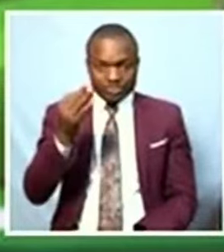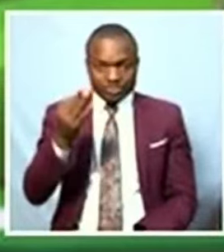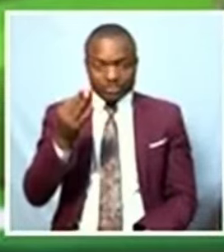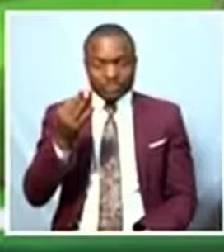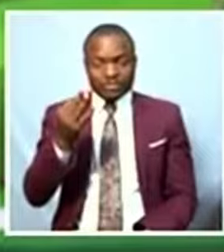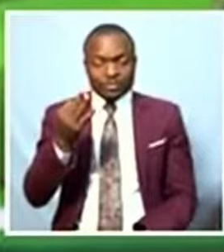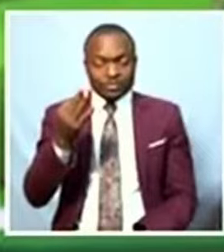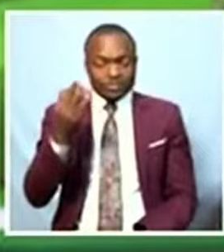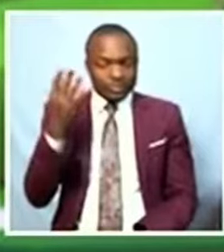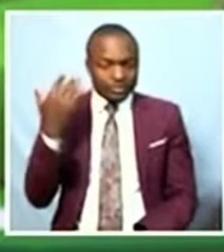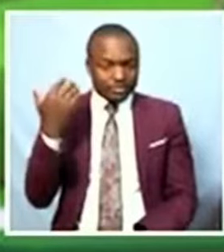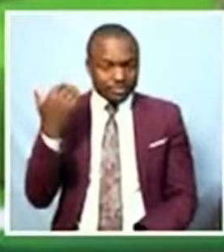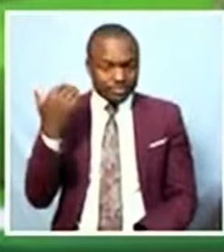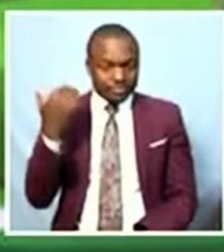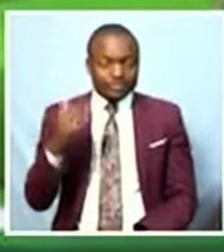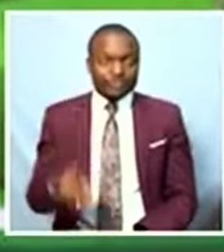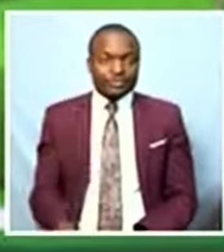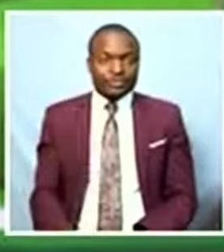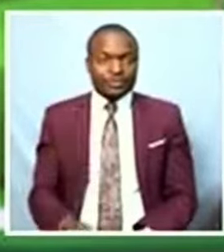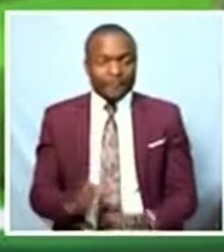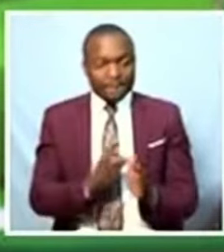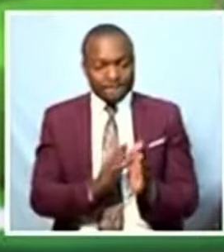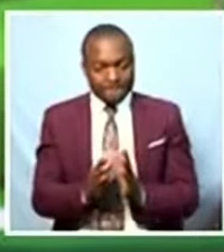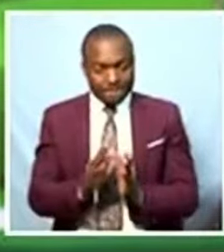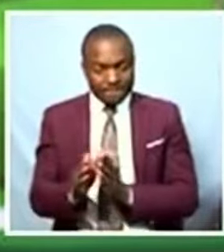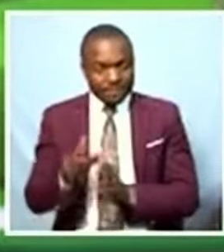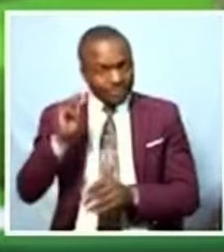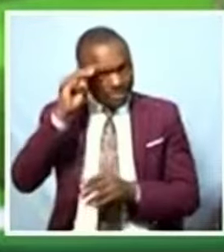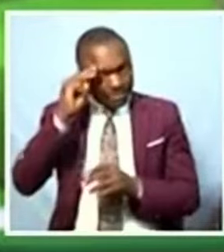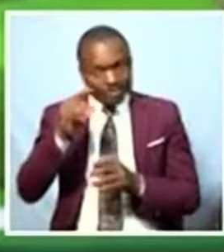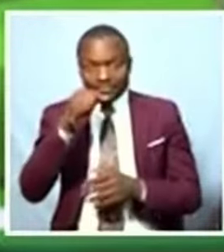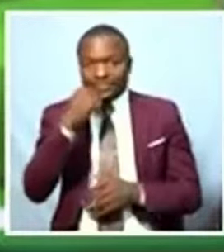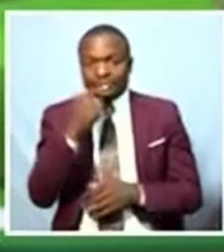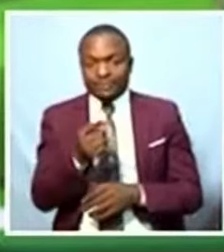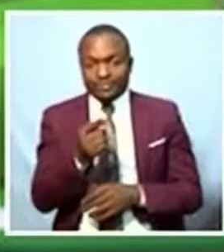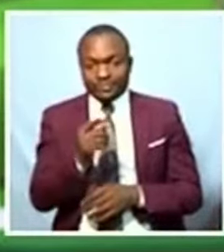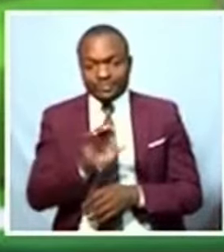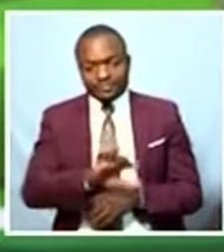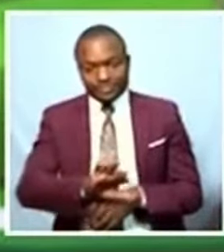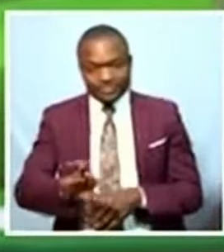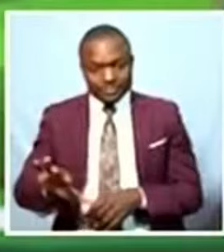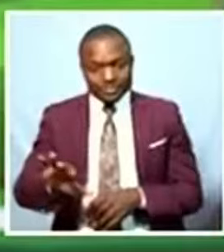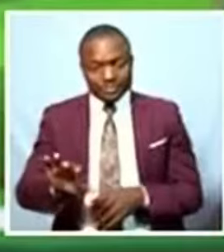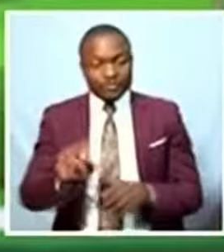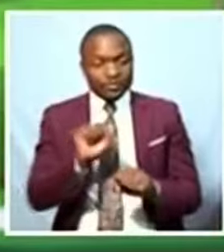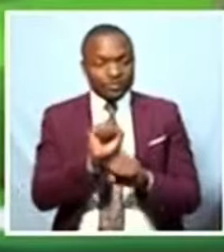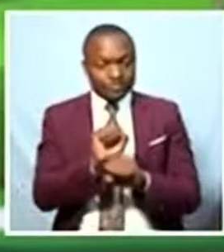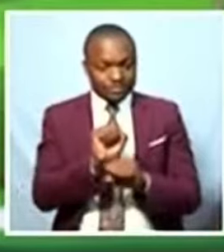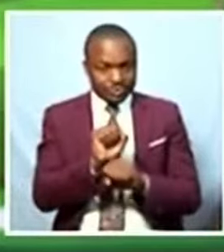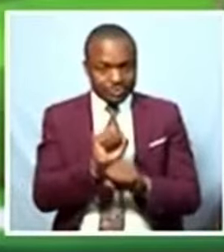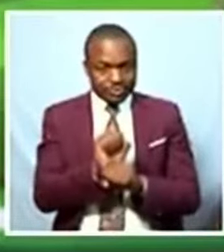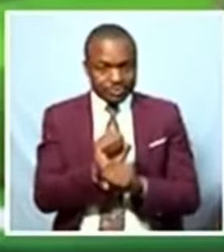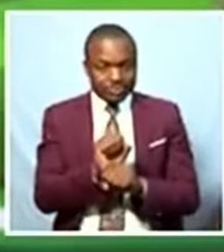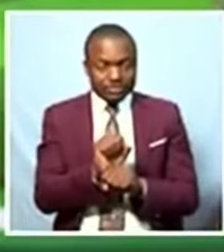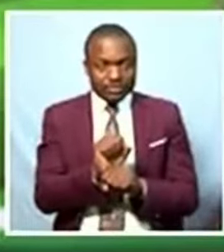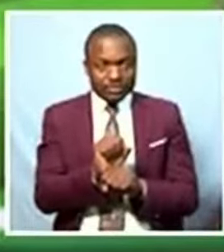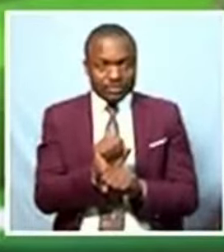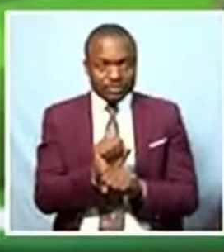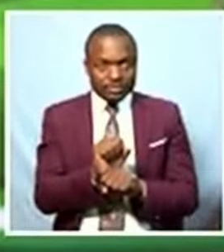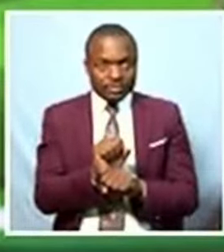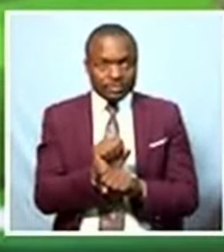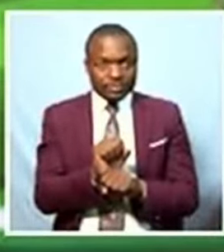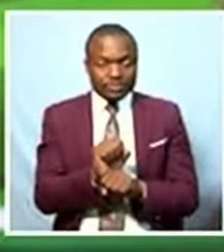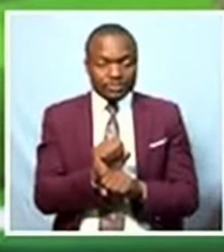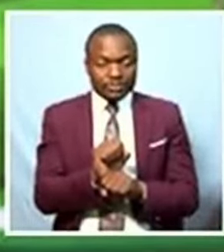recent past. So on the measures, the minister said that suspension of operations at the